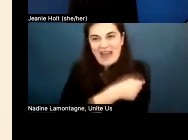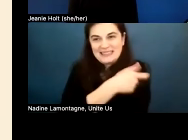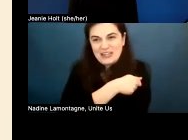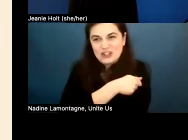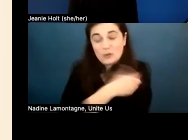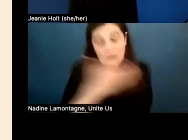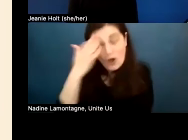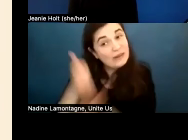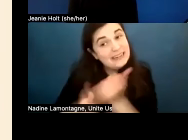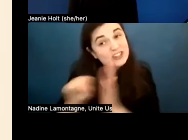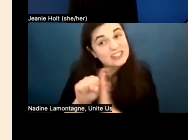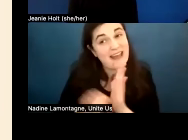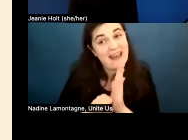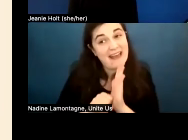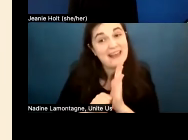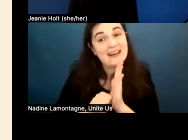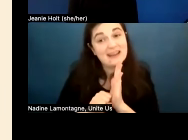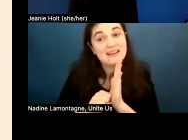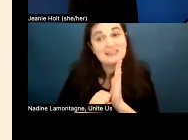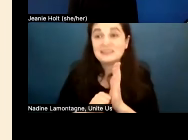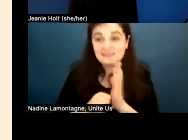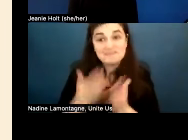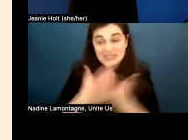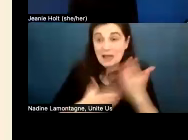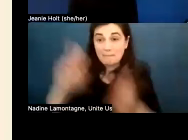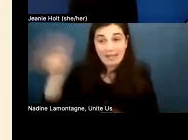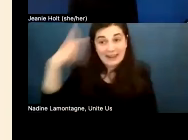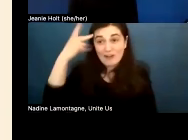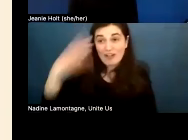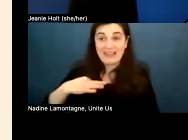running candidates on an anti-vaccine agenda.